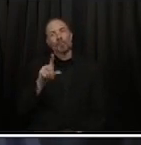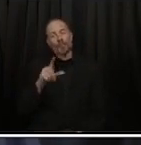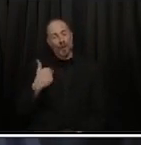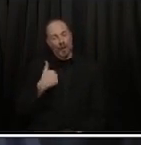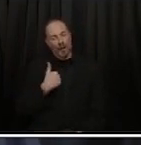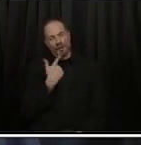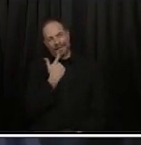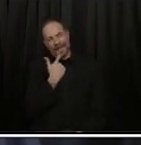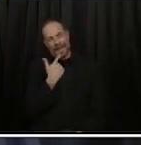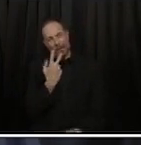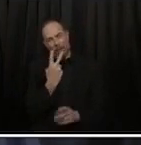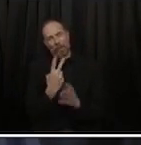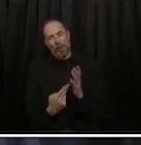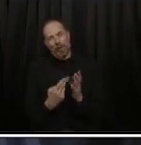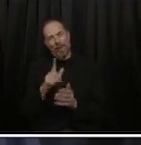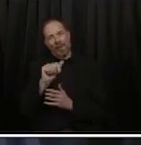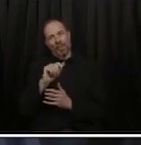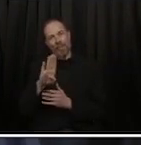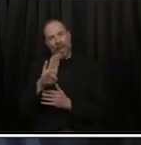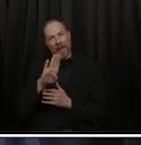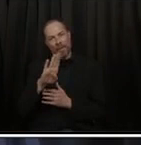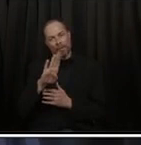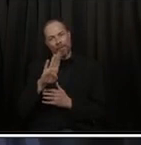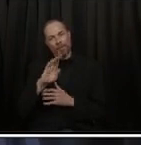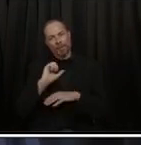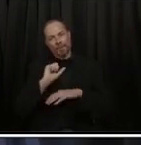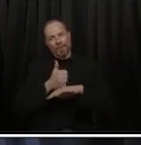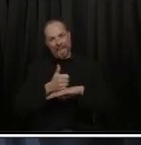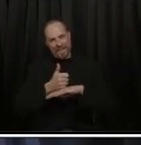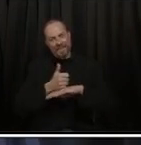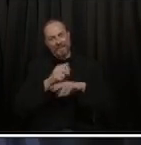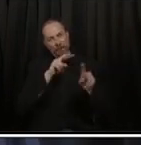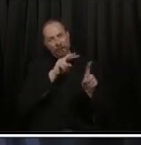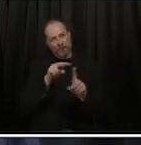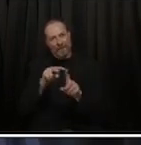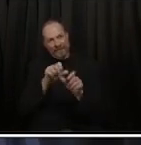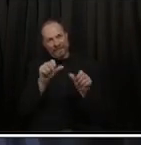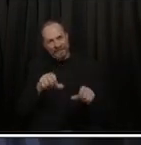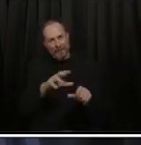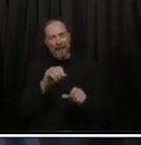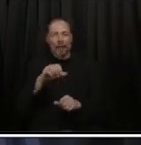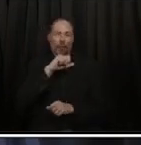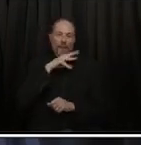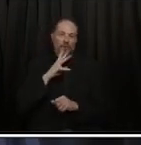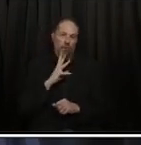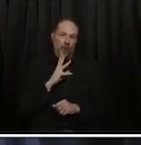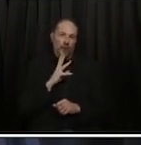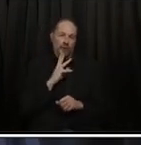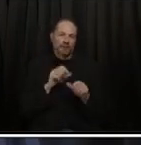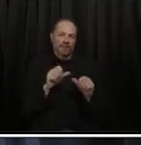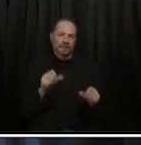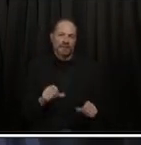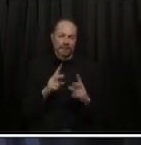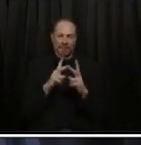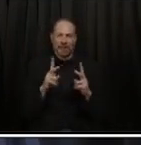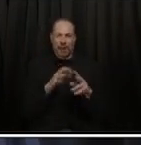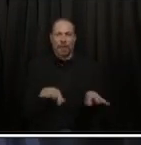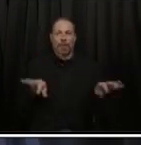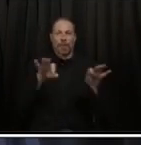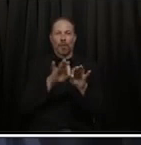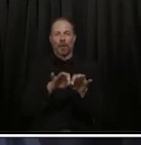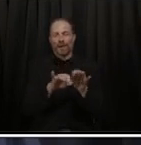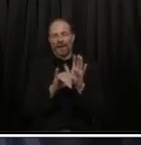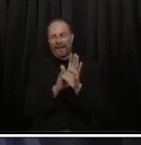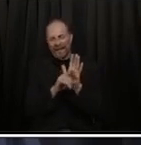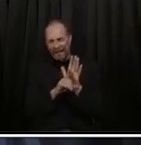our laboratory-based surveillance system as well as our wastewater system, both are going to be important indicators for us if we